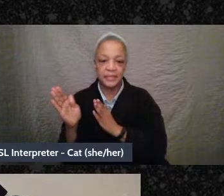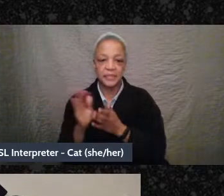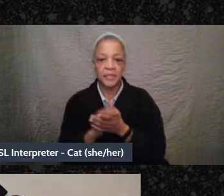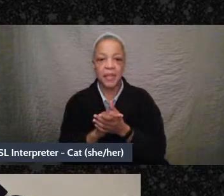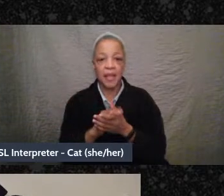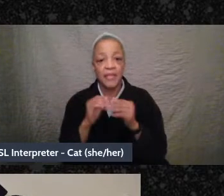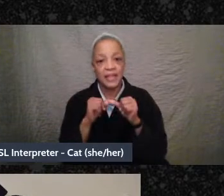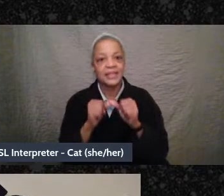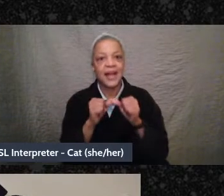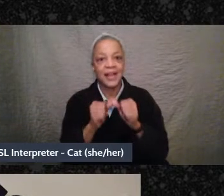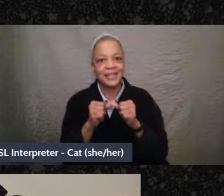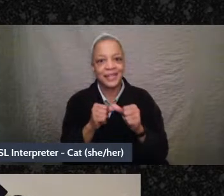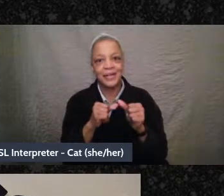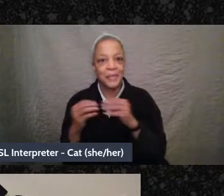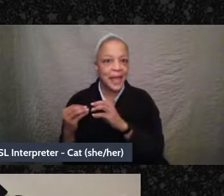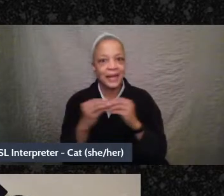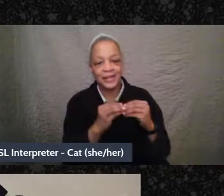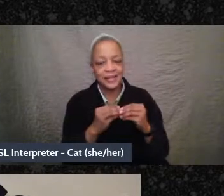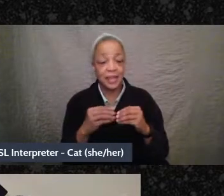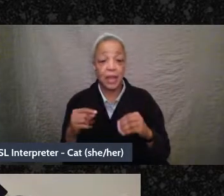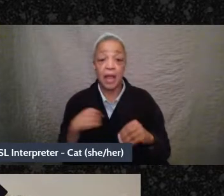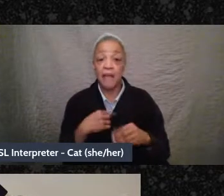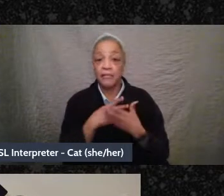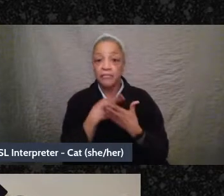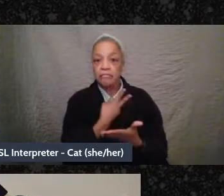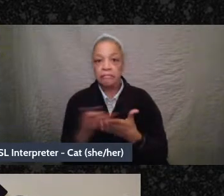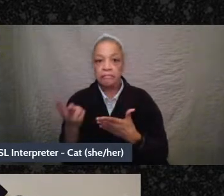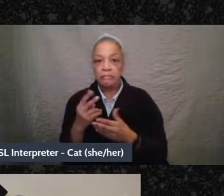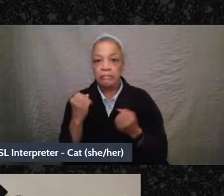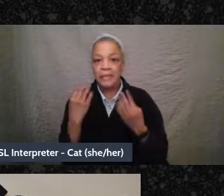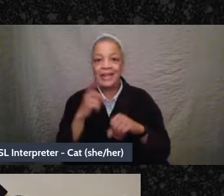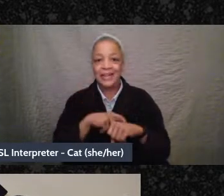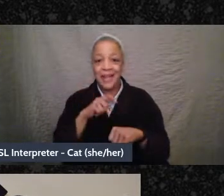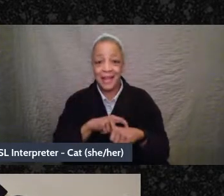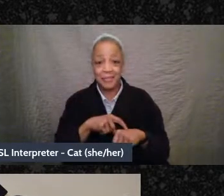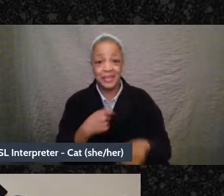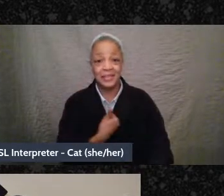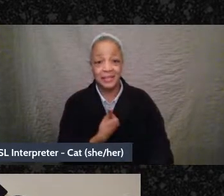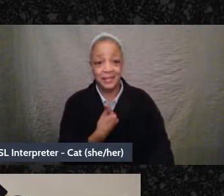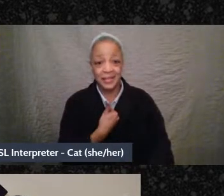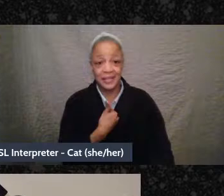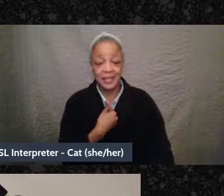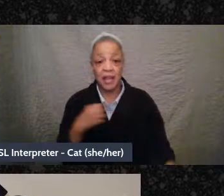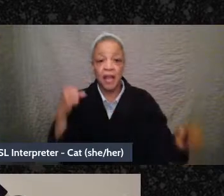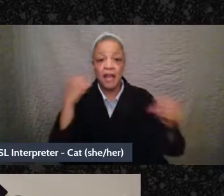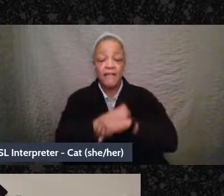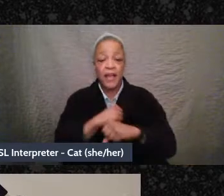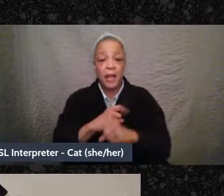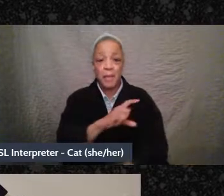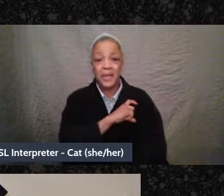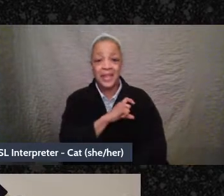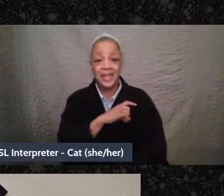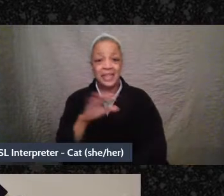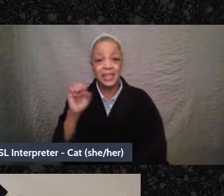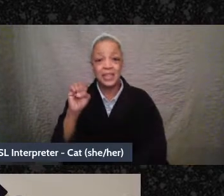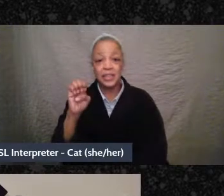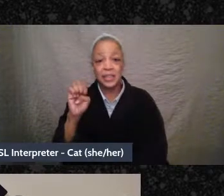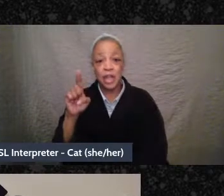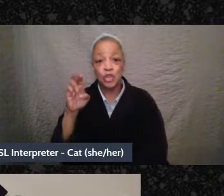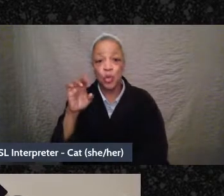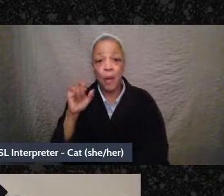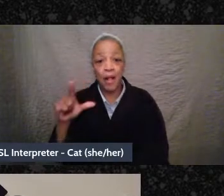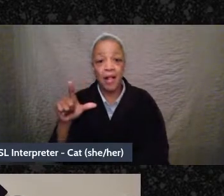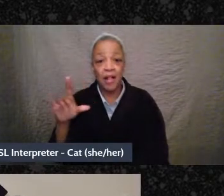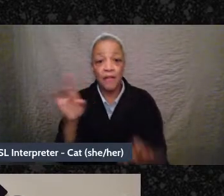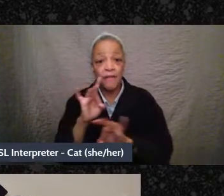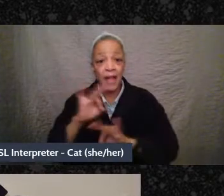battles we have to make. And I've fallen into traps too, many times. Let me just be clear. Like, I fight police sexual violence. there's so many traps you can fall